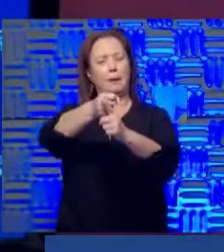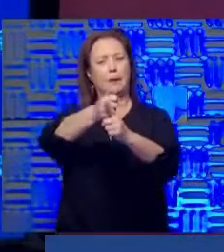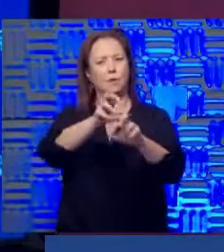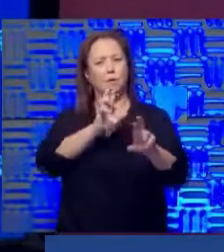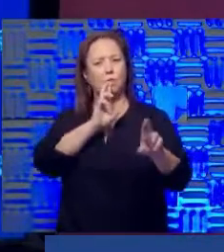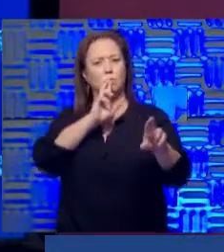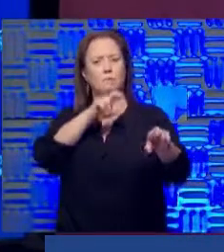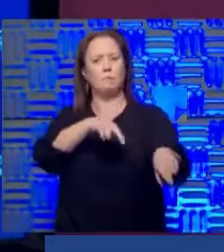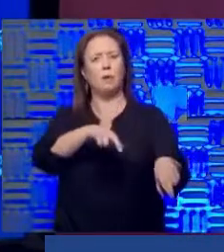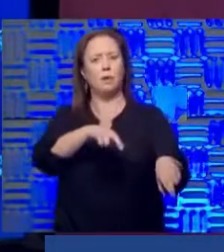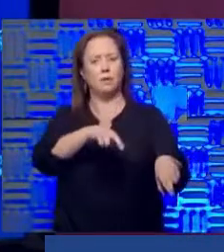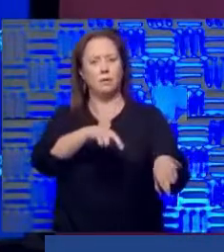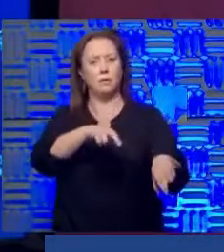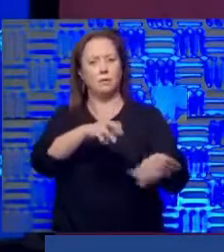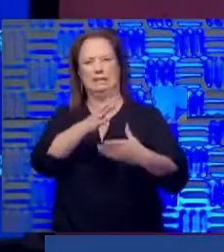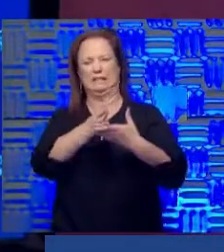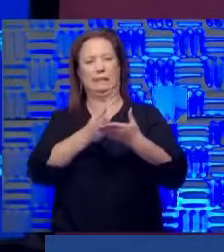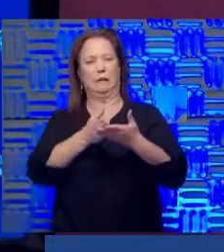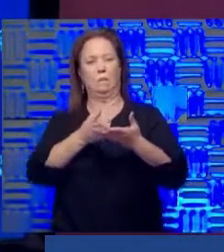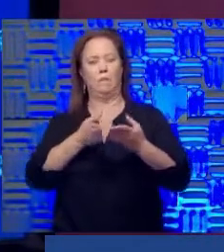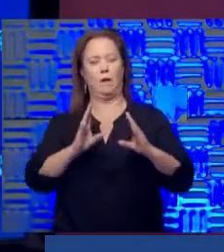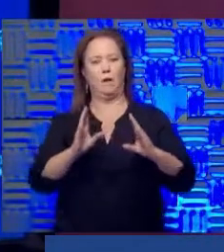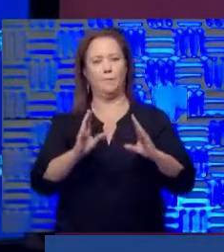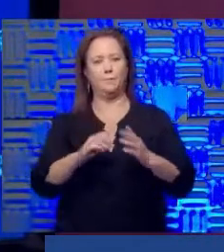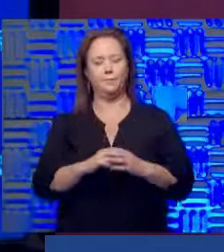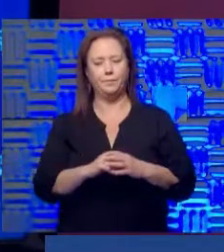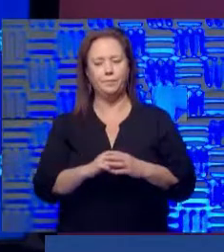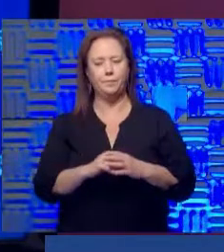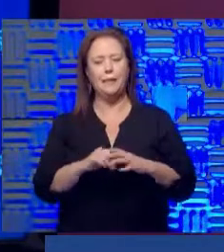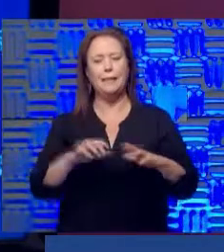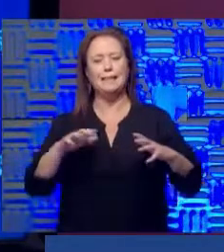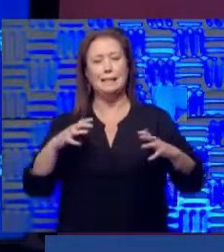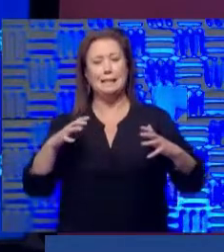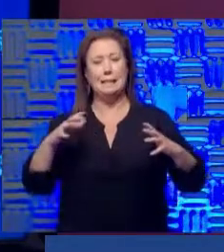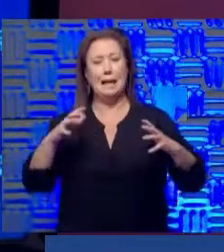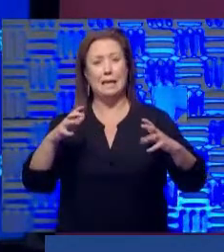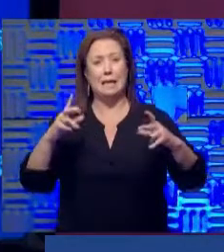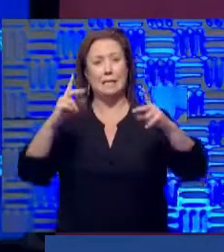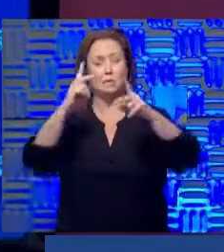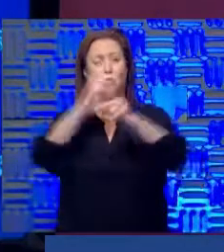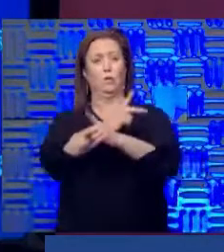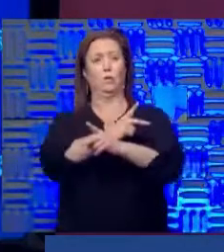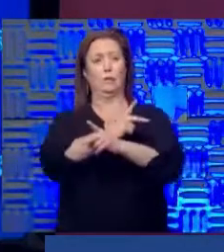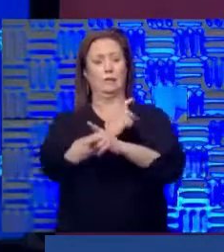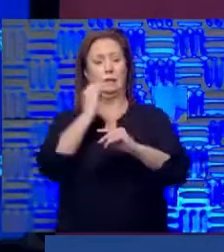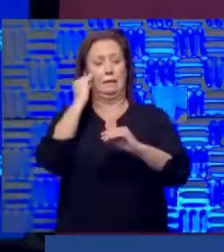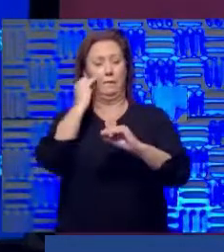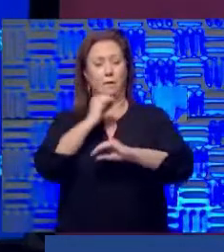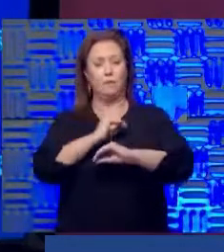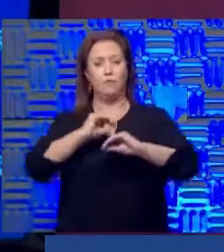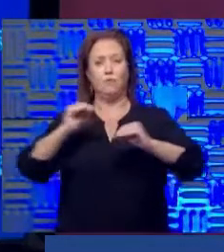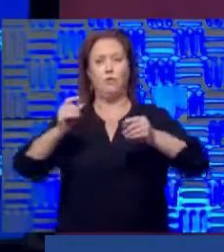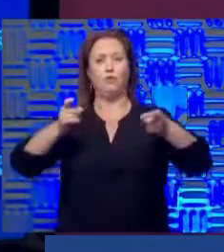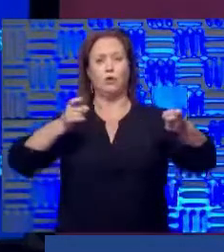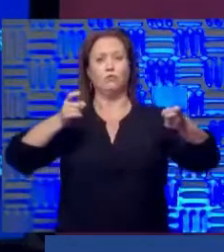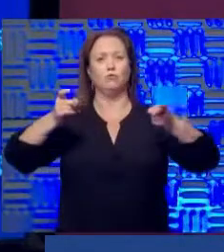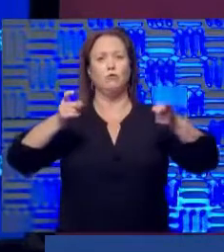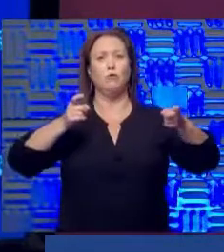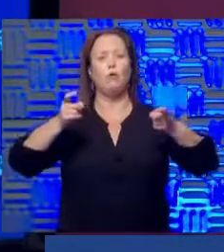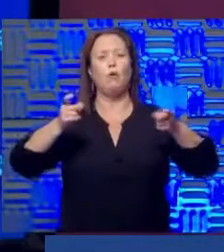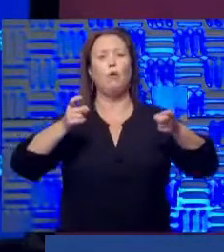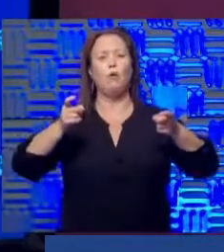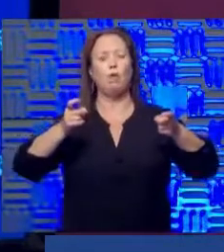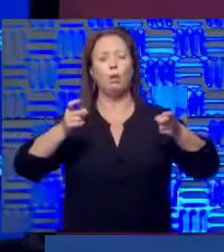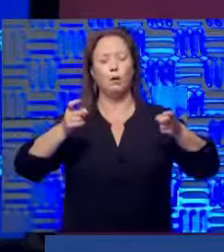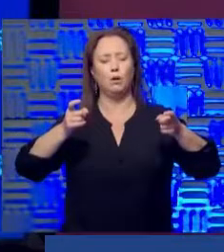respond to in some productive, meaningful way? The anxiety gets worse when we don't have any sort of control that we